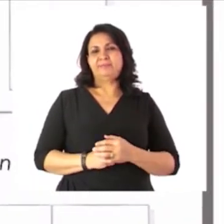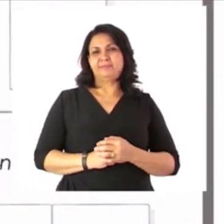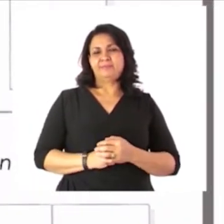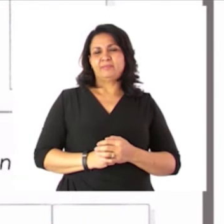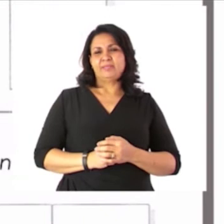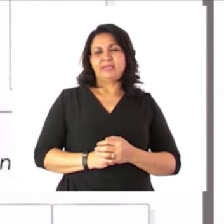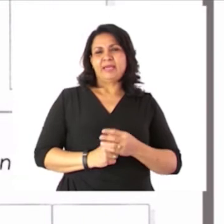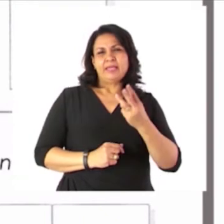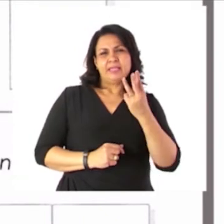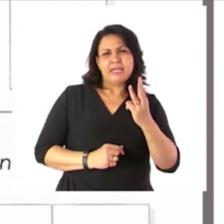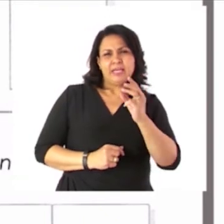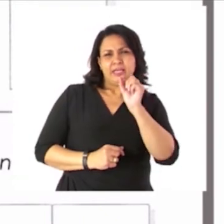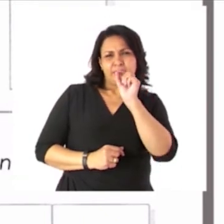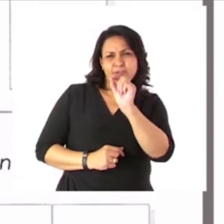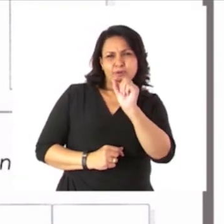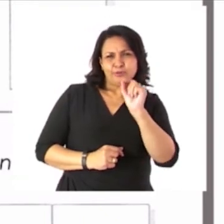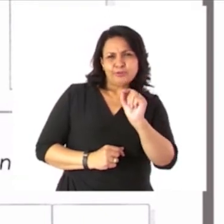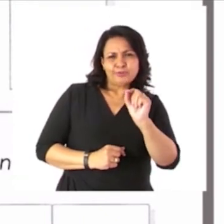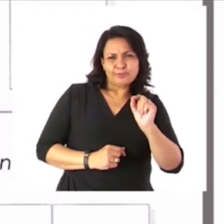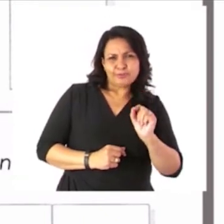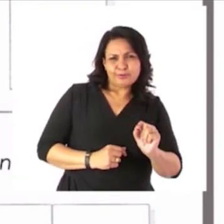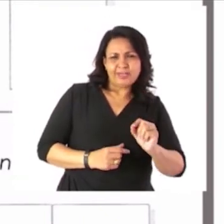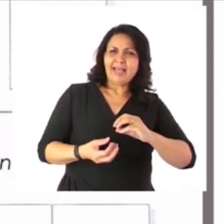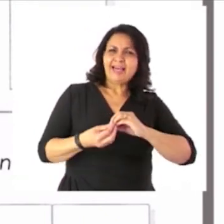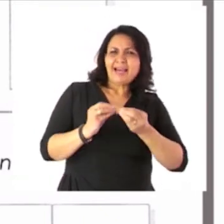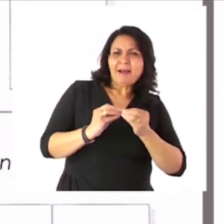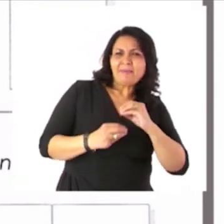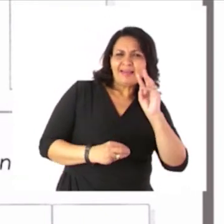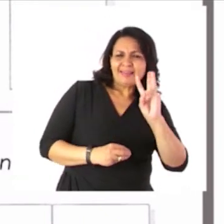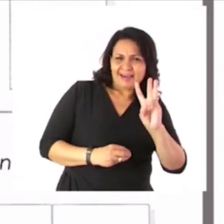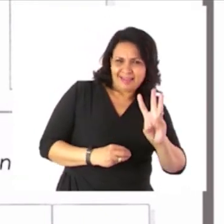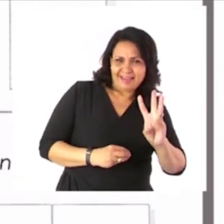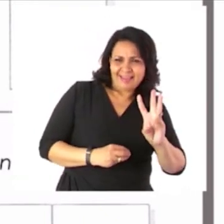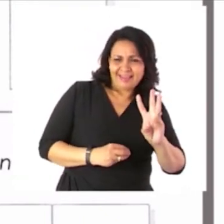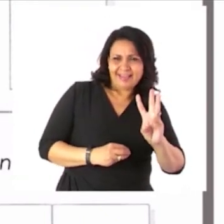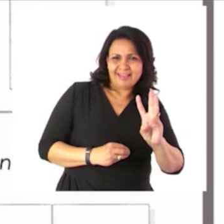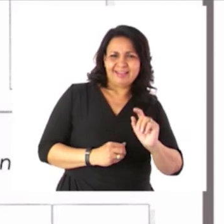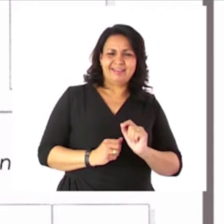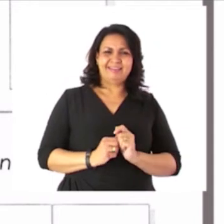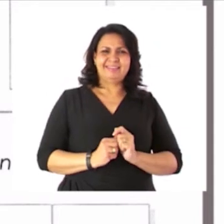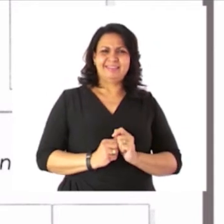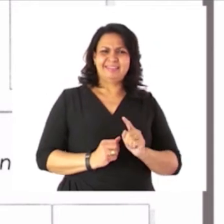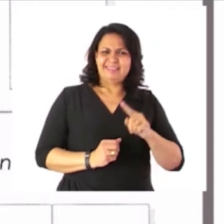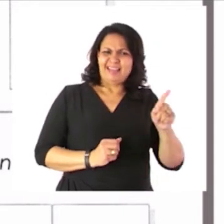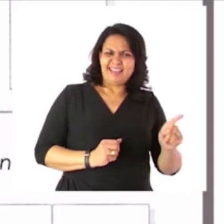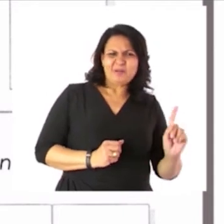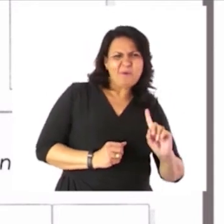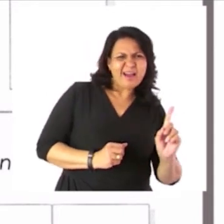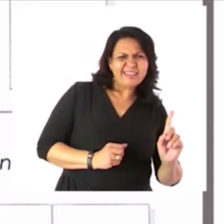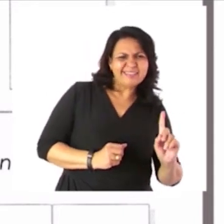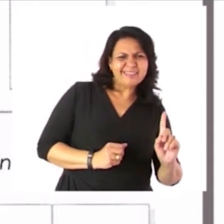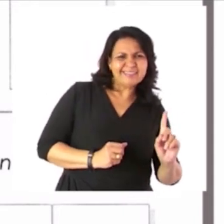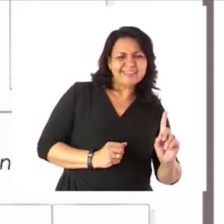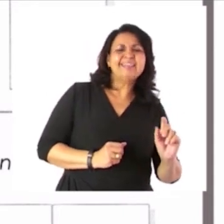3 dots and the number 3. What do you think comes next?